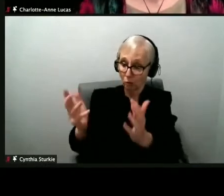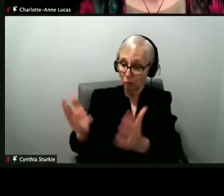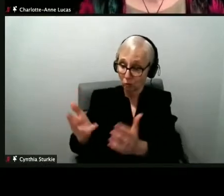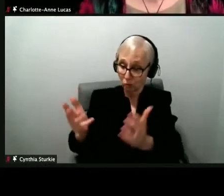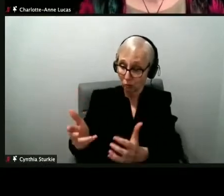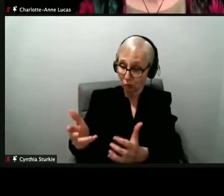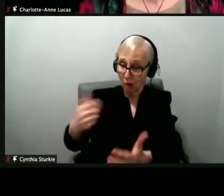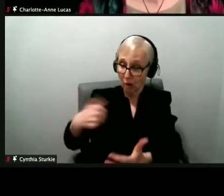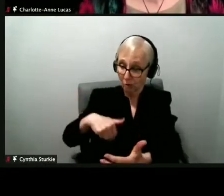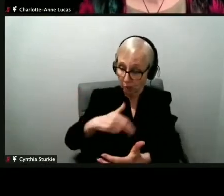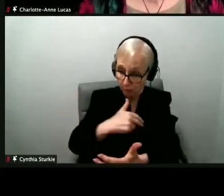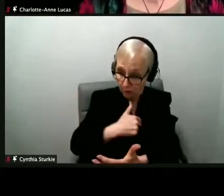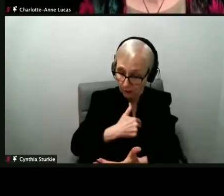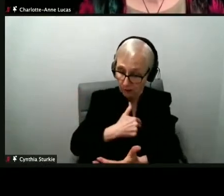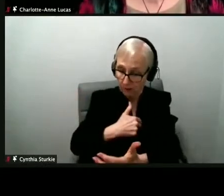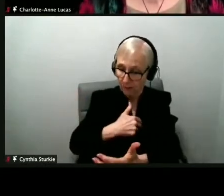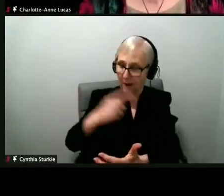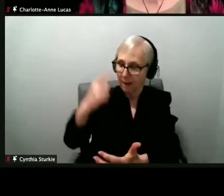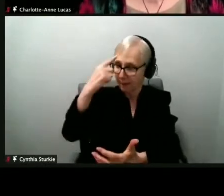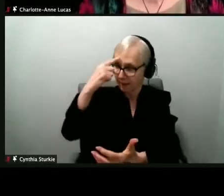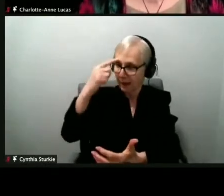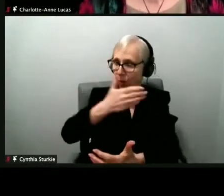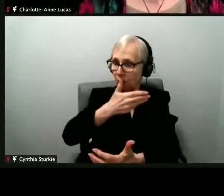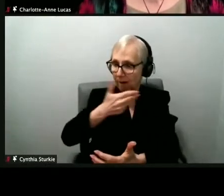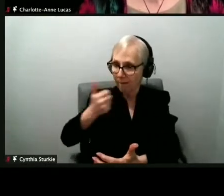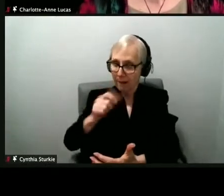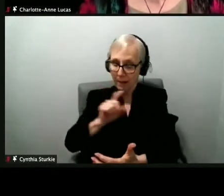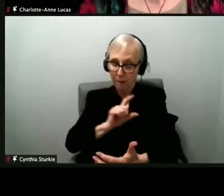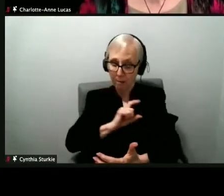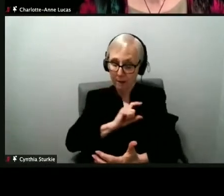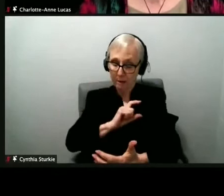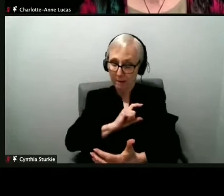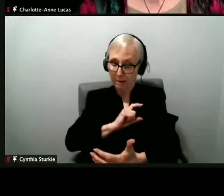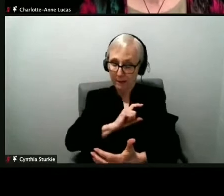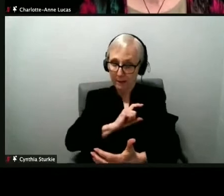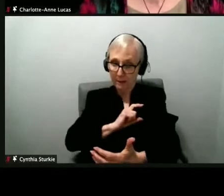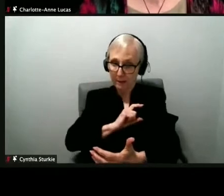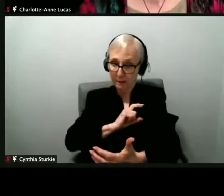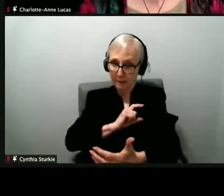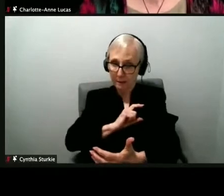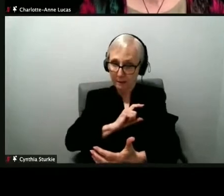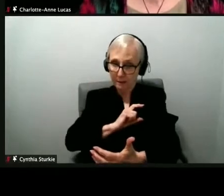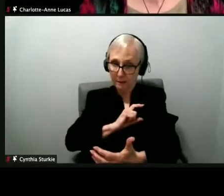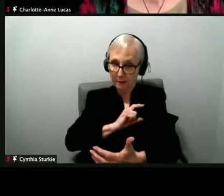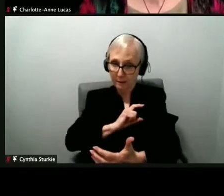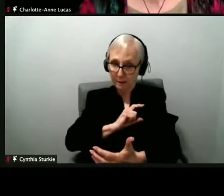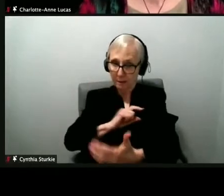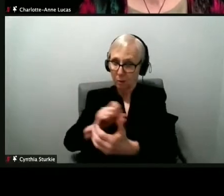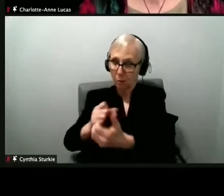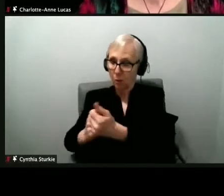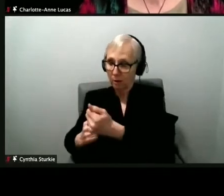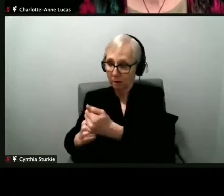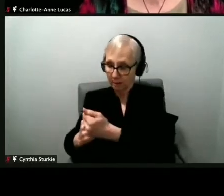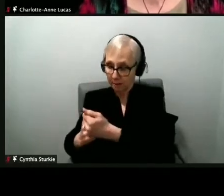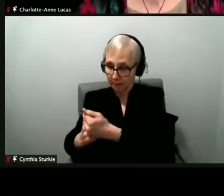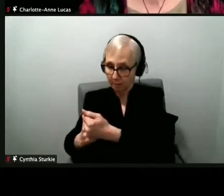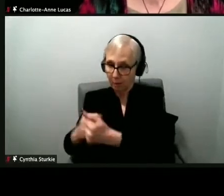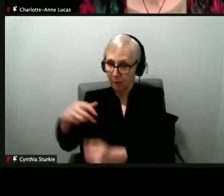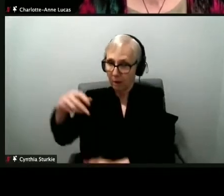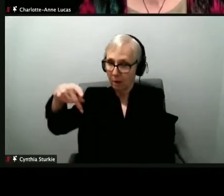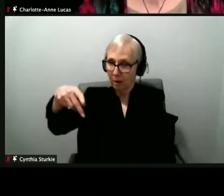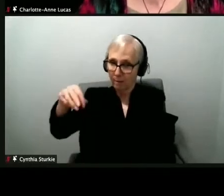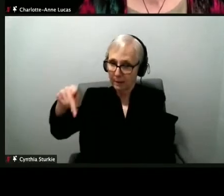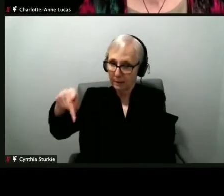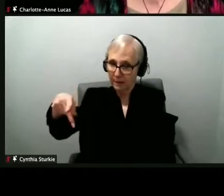to you, I think you will have a better police force for Proposition B because you